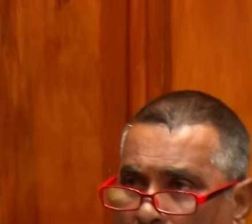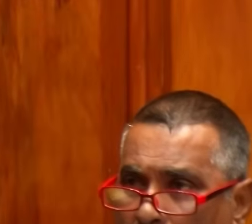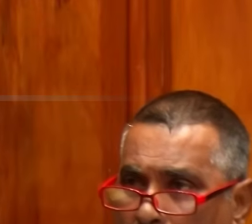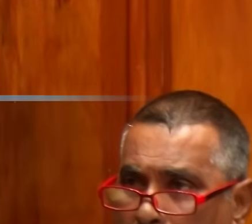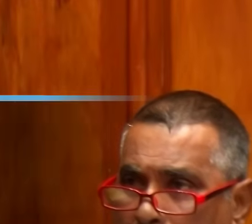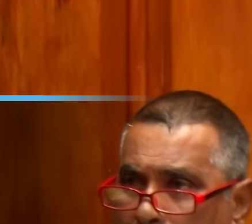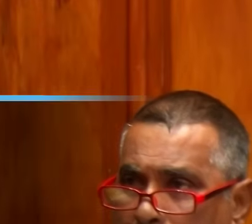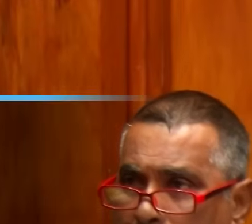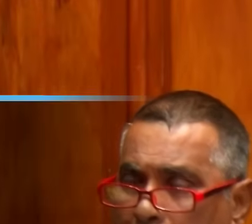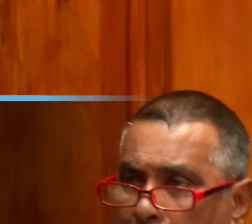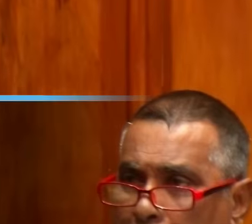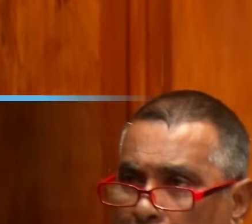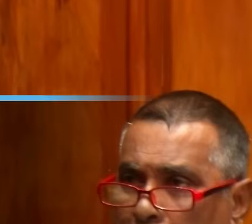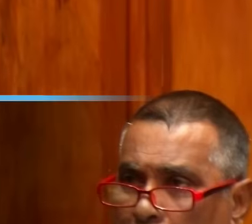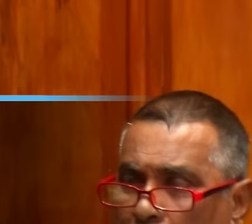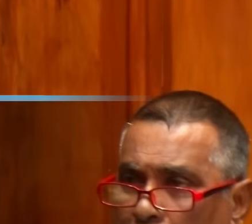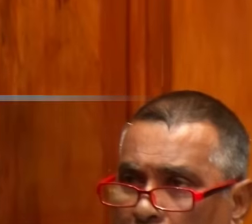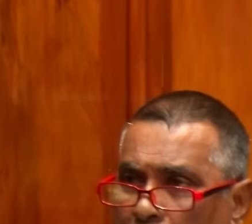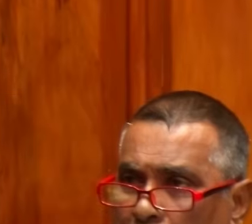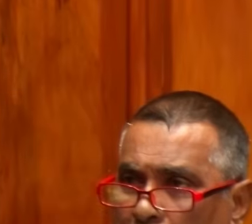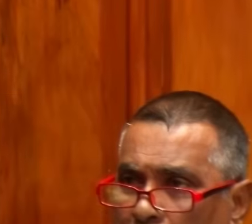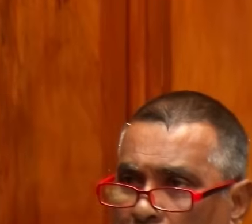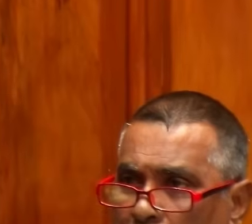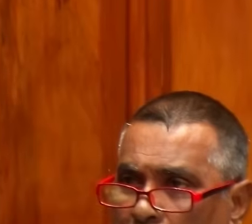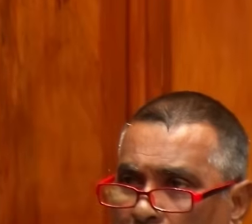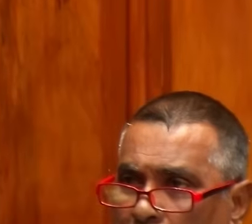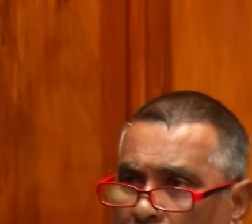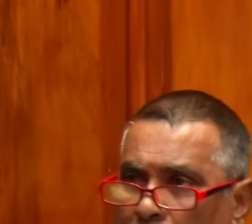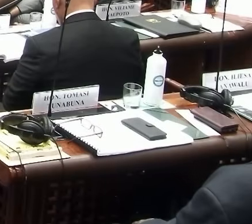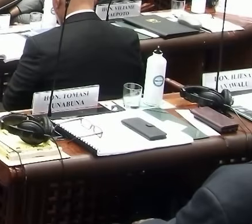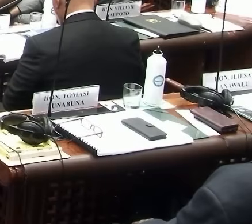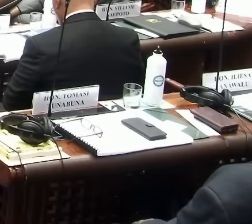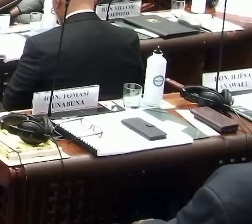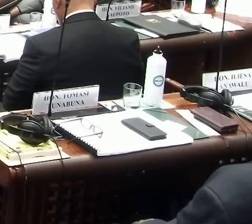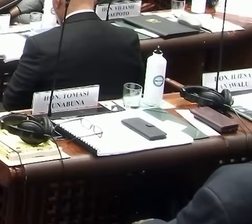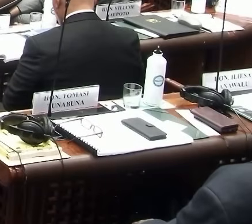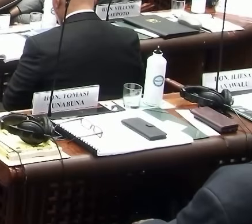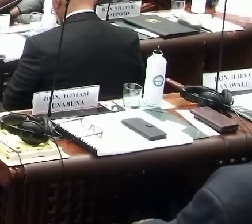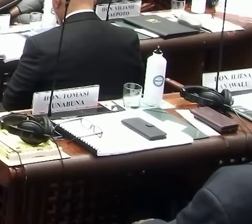saying is, I followed the parliamentary process to be here, sir.